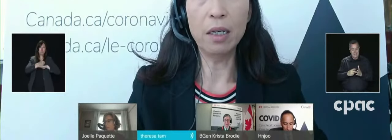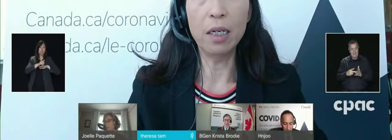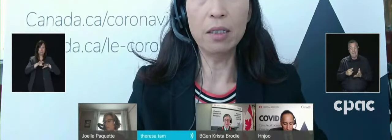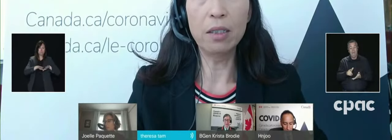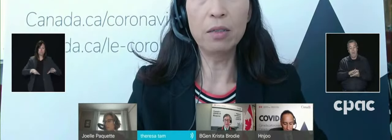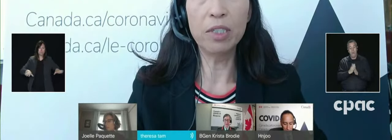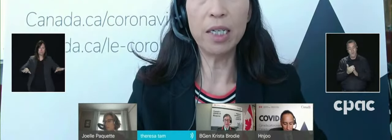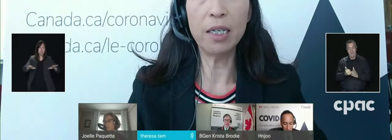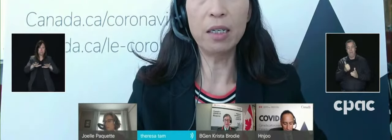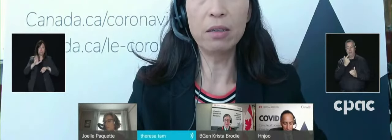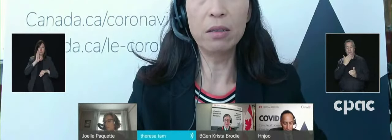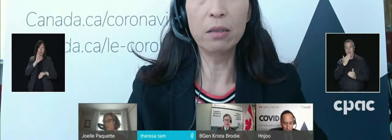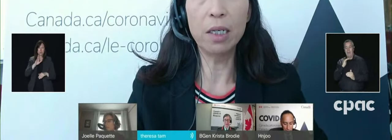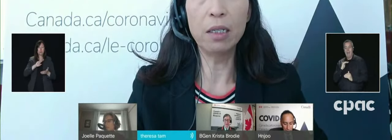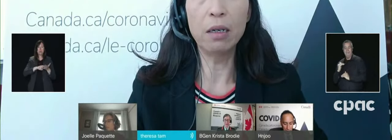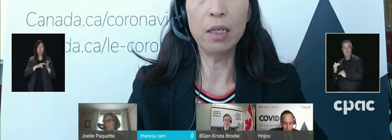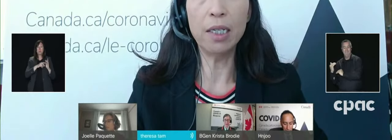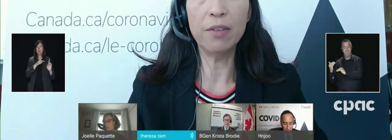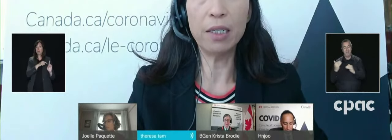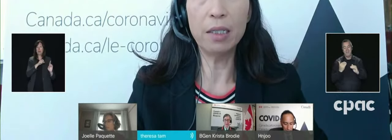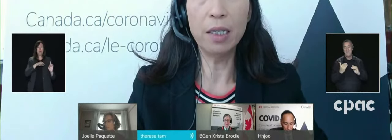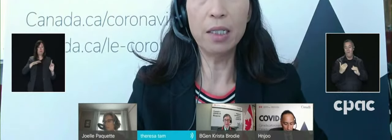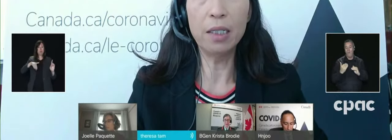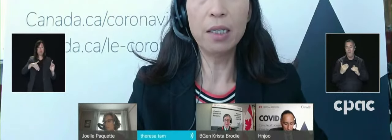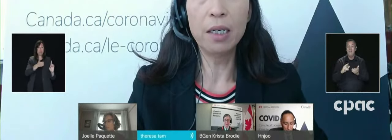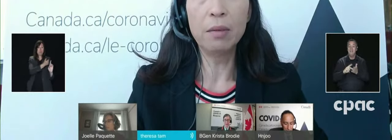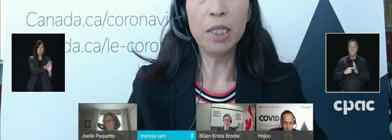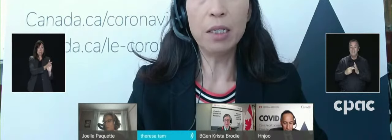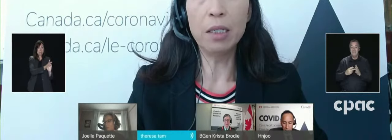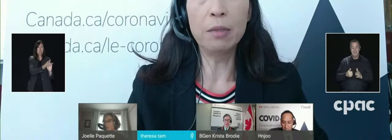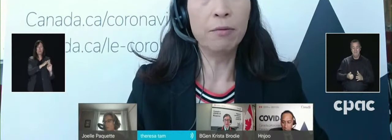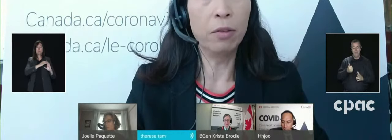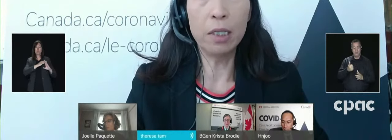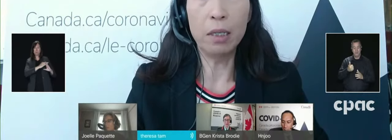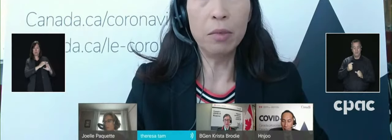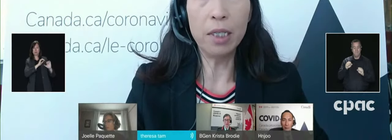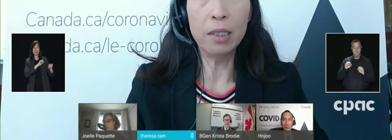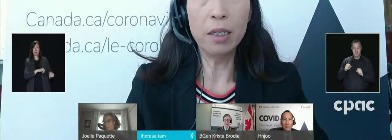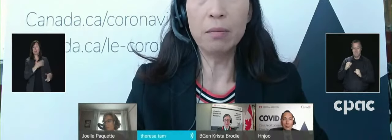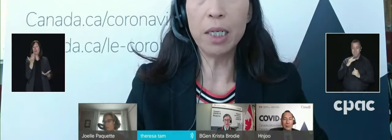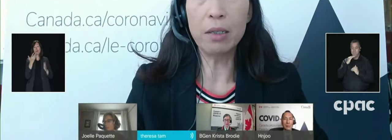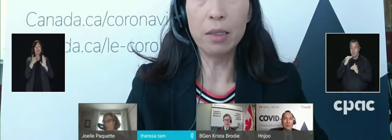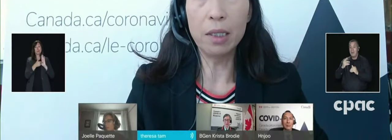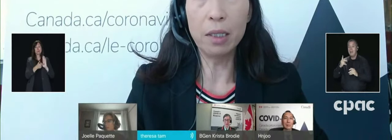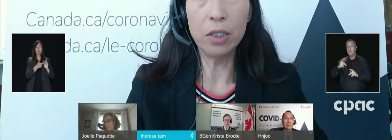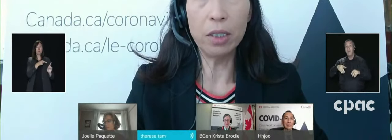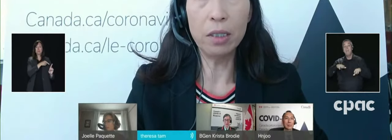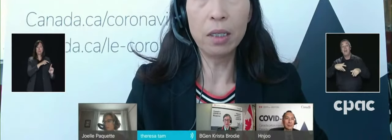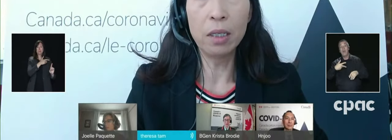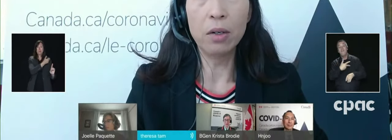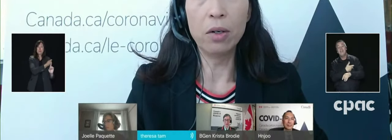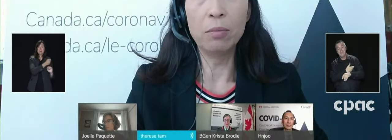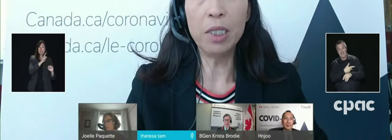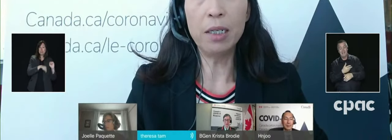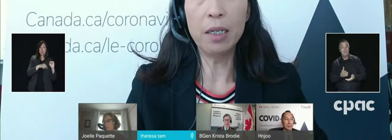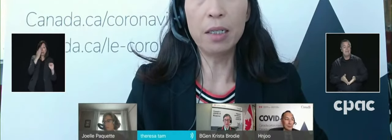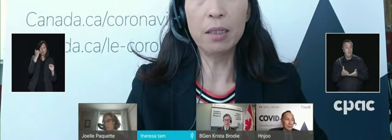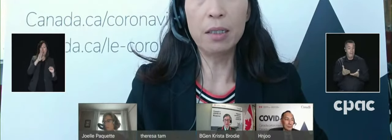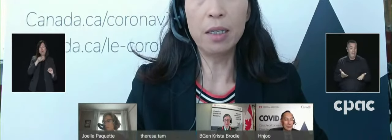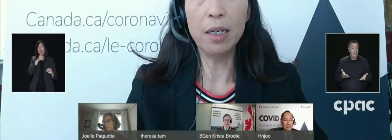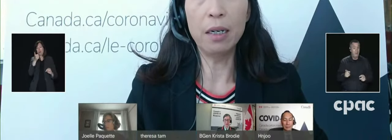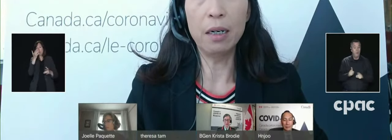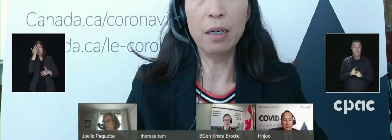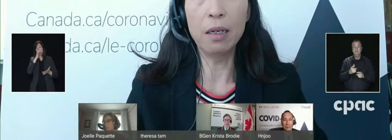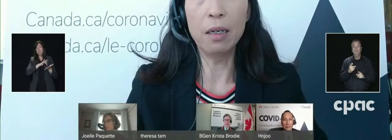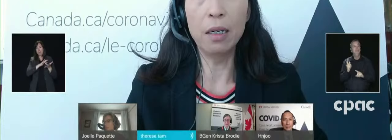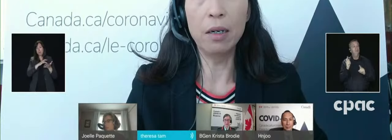allows us to protect those who are not yet vaccinated because, for example, there are certain medical conditions or